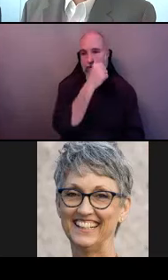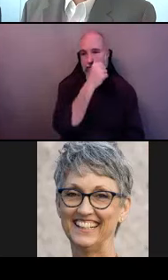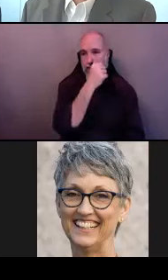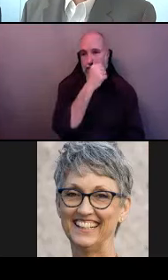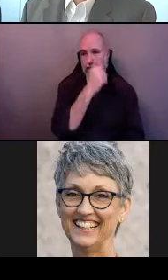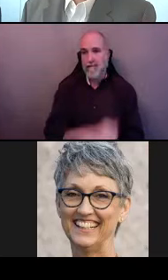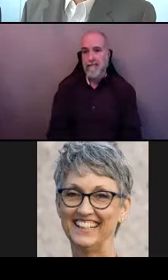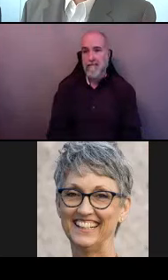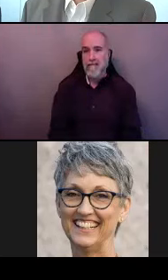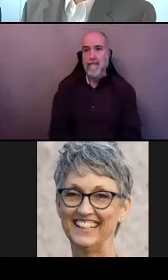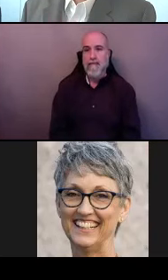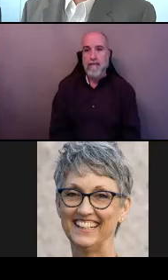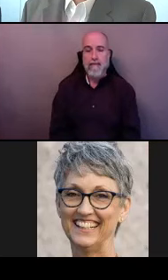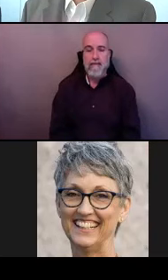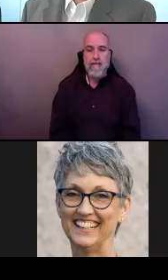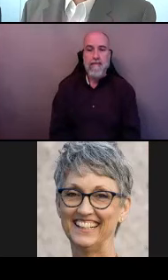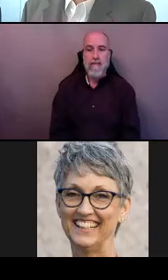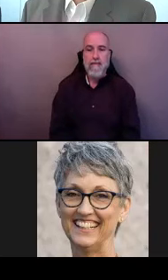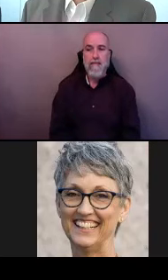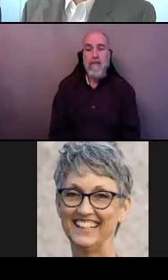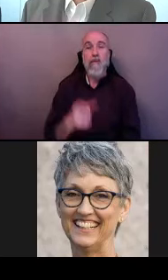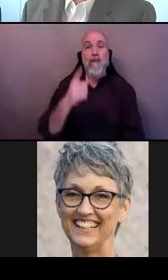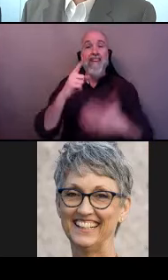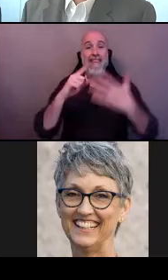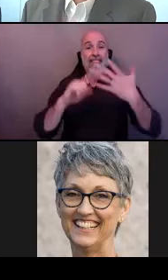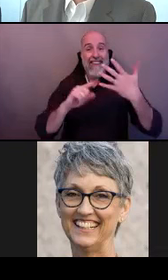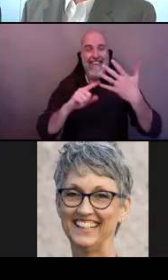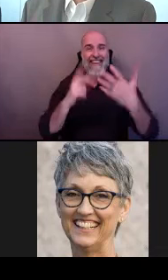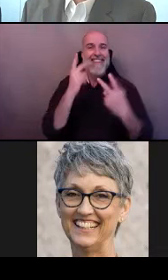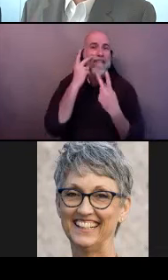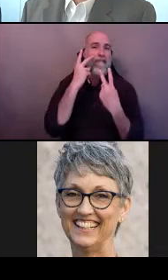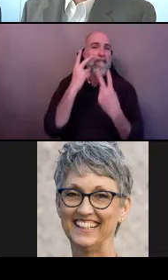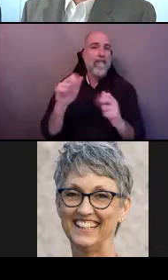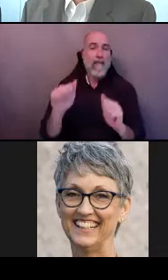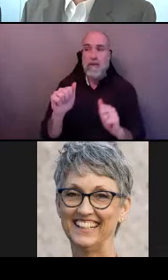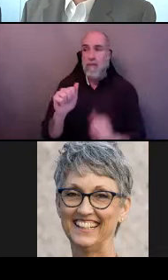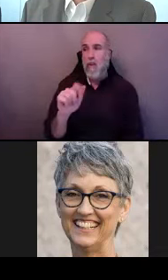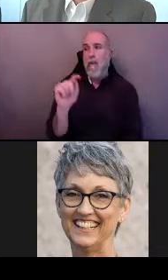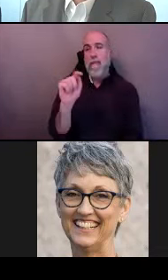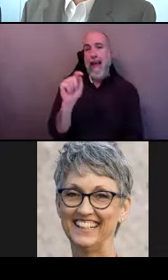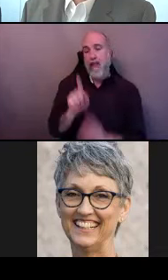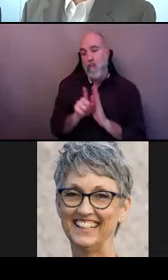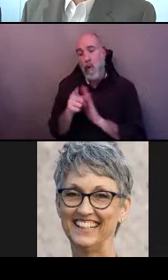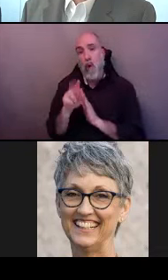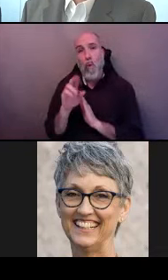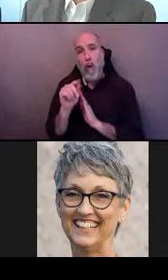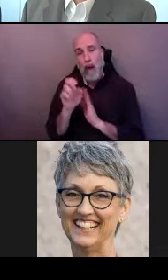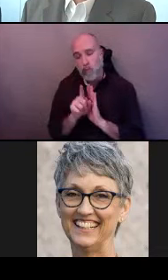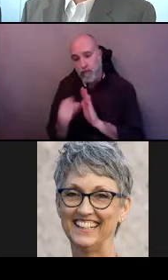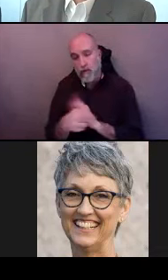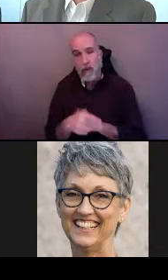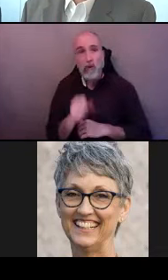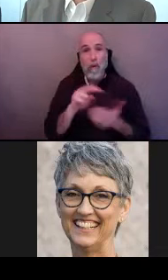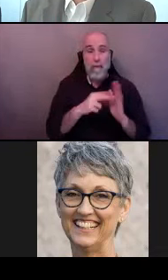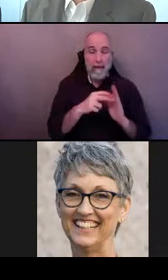So the fifth item is the visitable bathroom route. So bathroom group or half bath designated for visitability